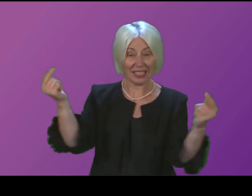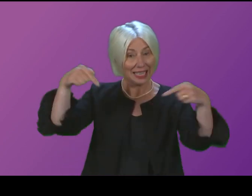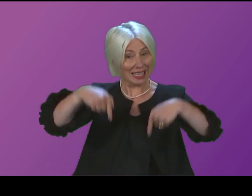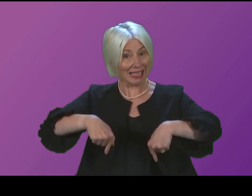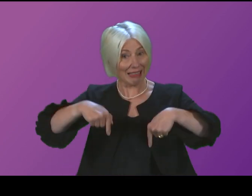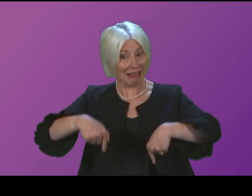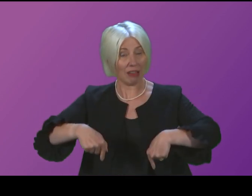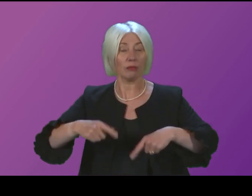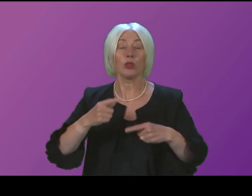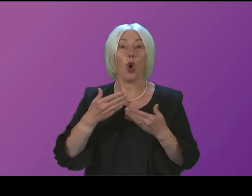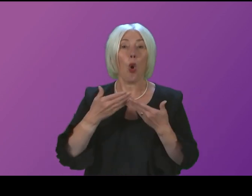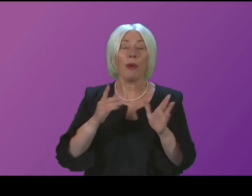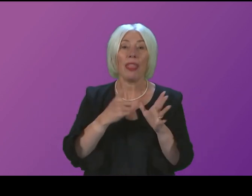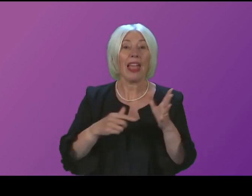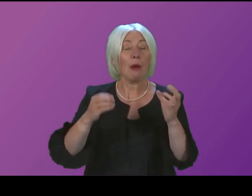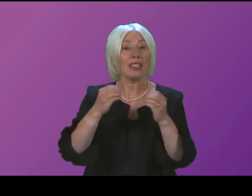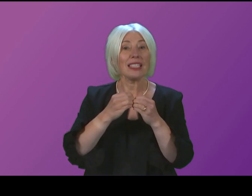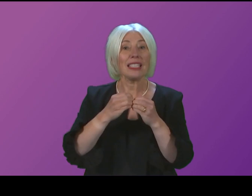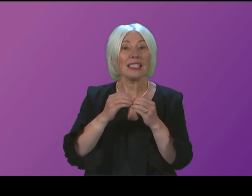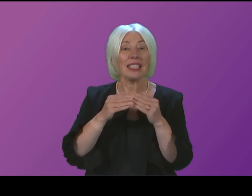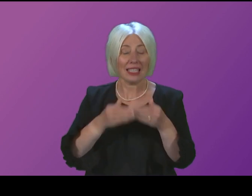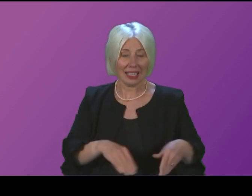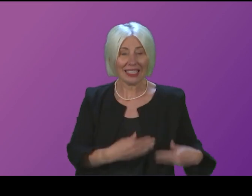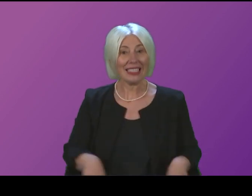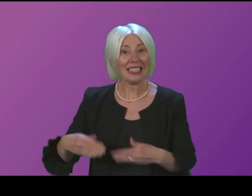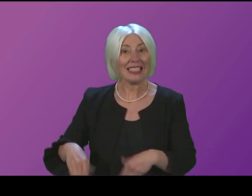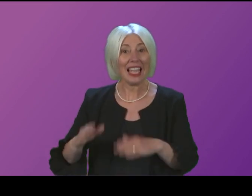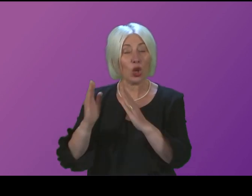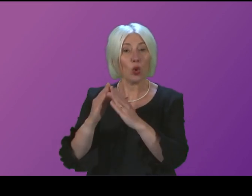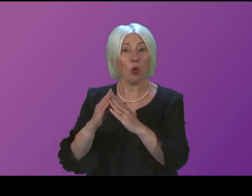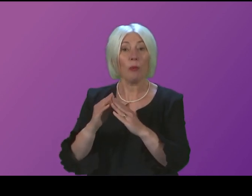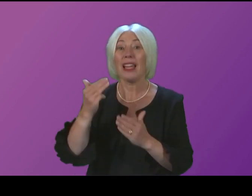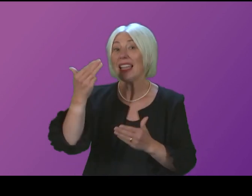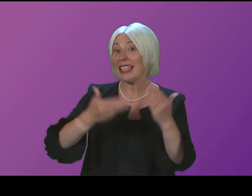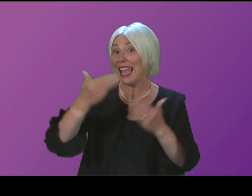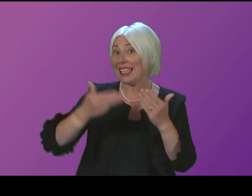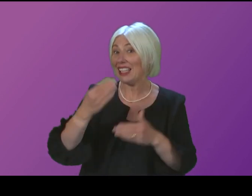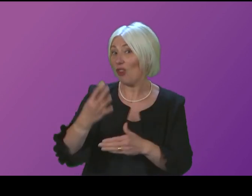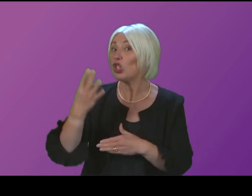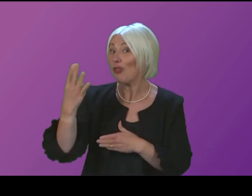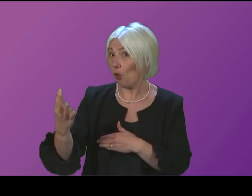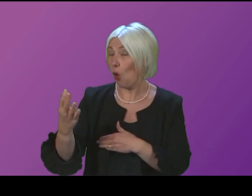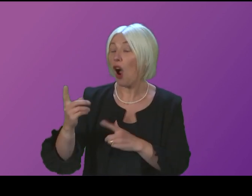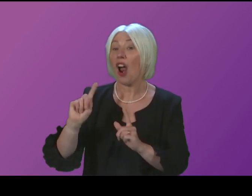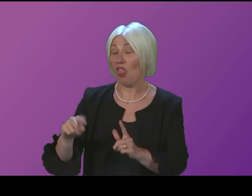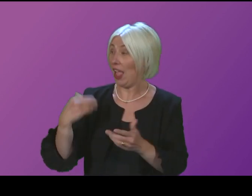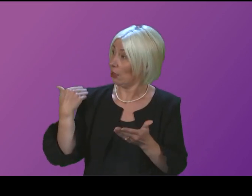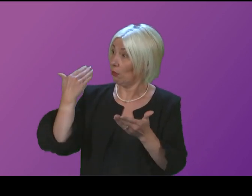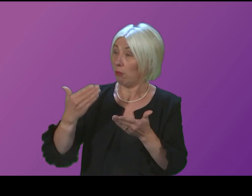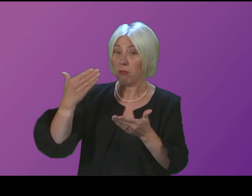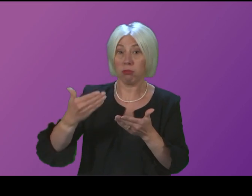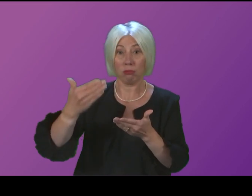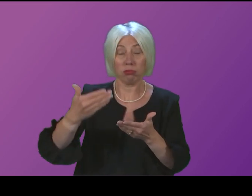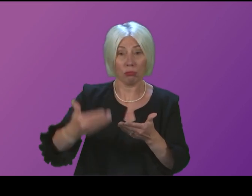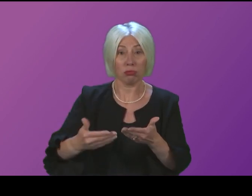the Aberdeen Sailors Home in October 1944. In the decades since, the Queen has been intrinsic to